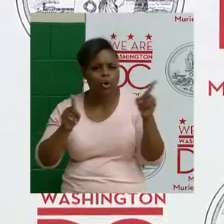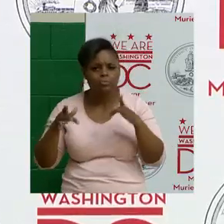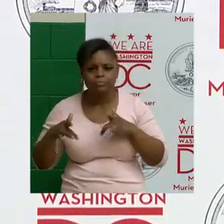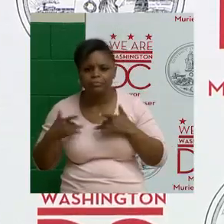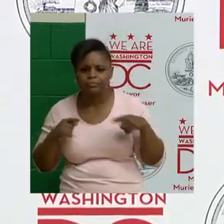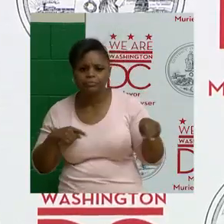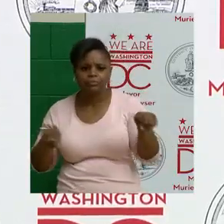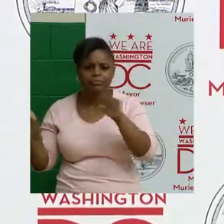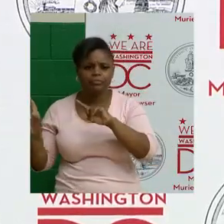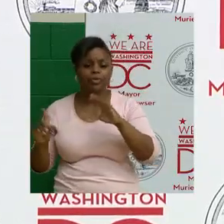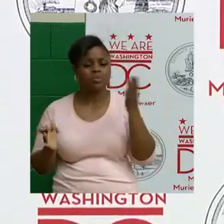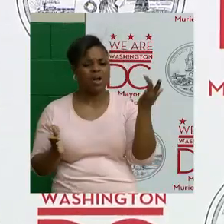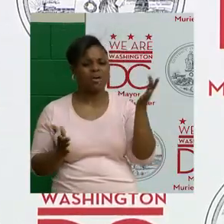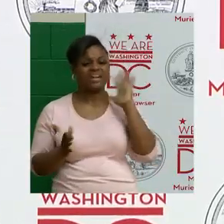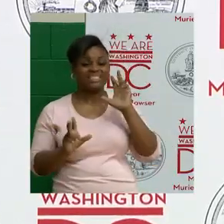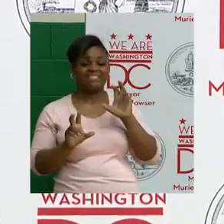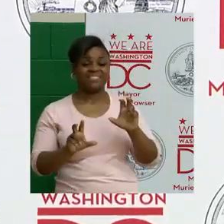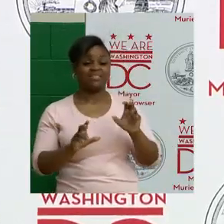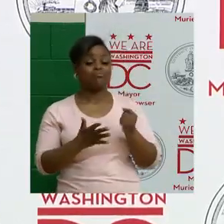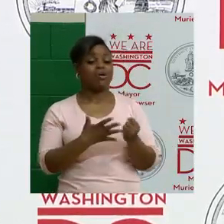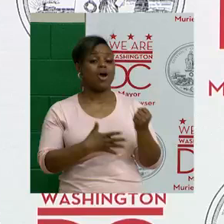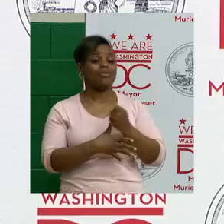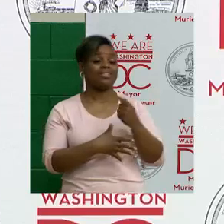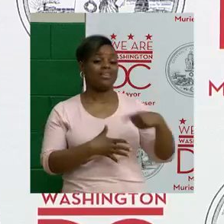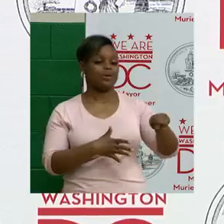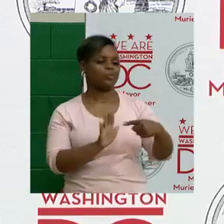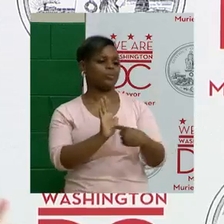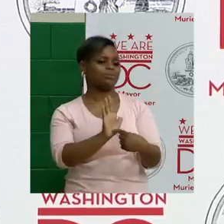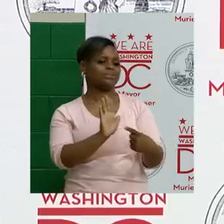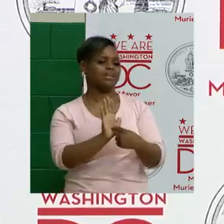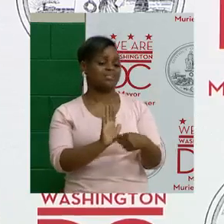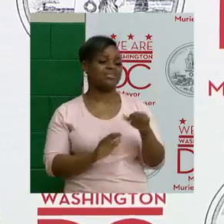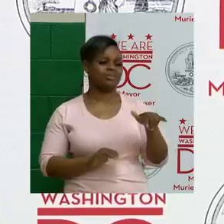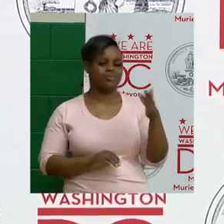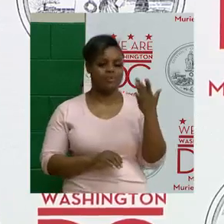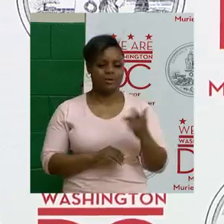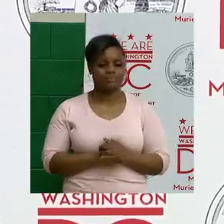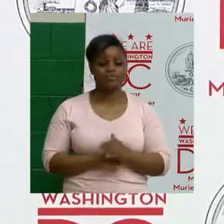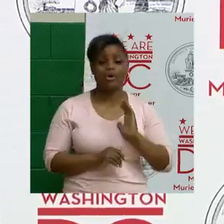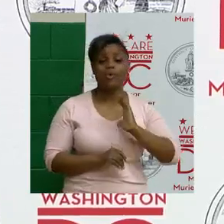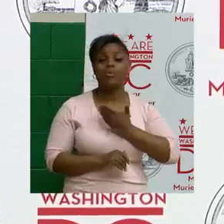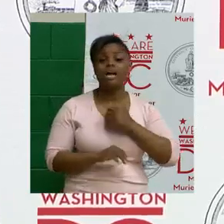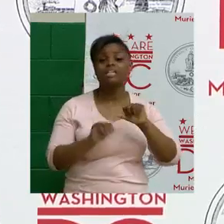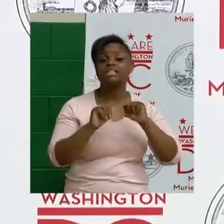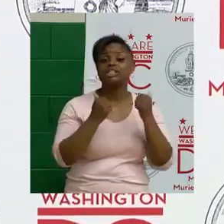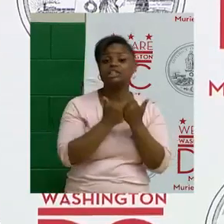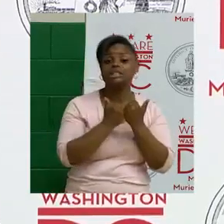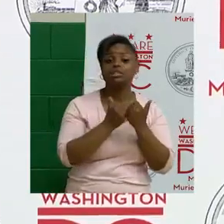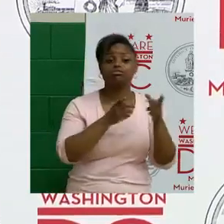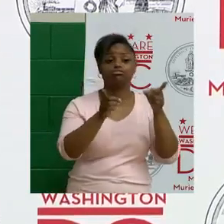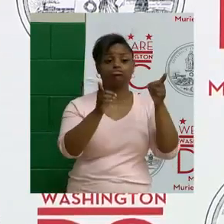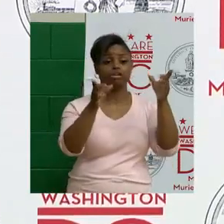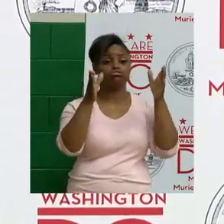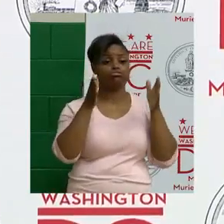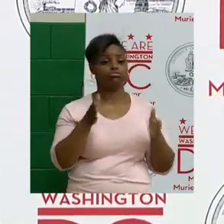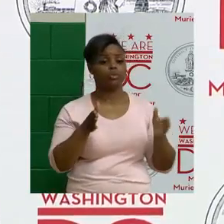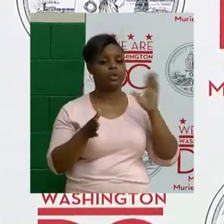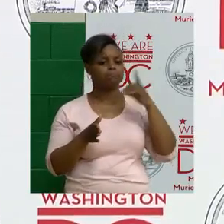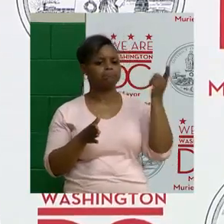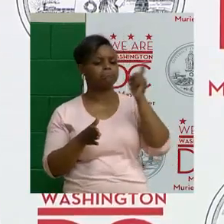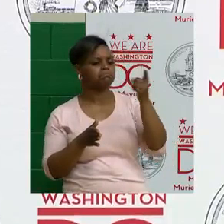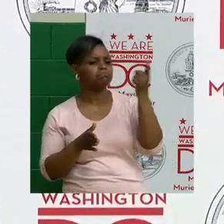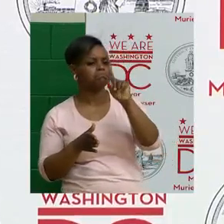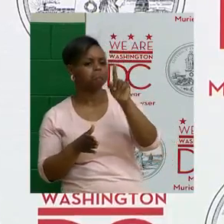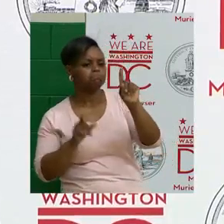in the priorities that they represent. Our agency directors will go around to tables